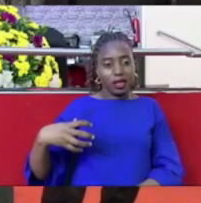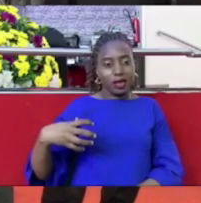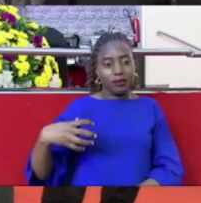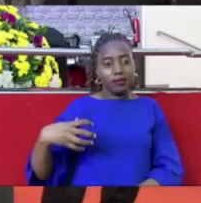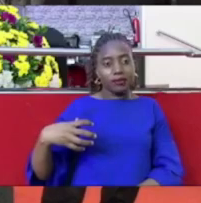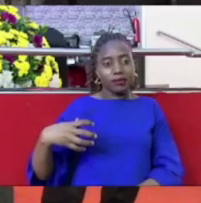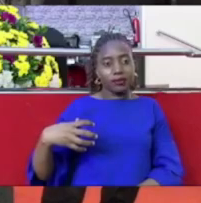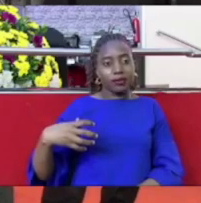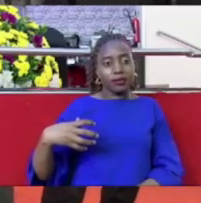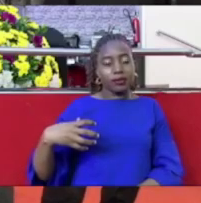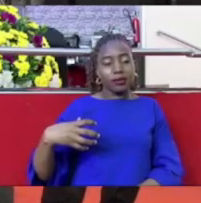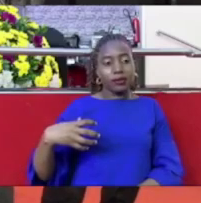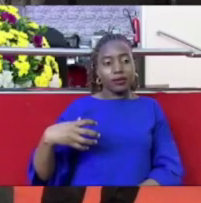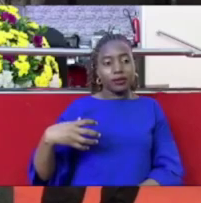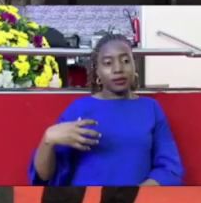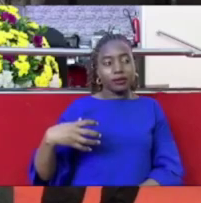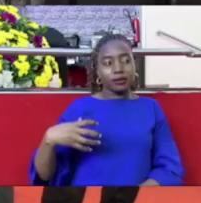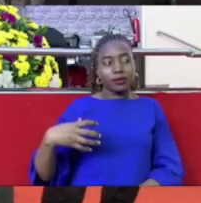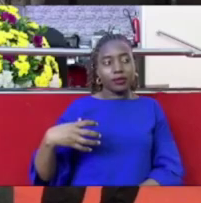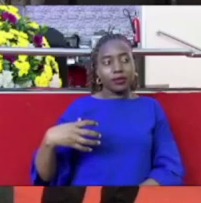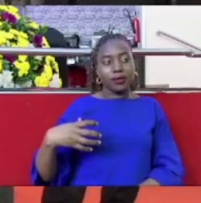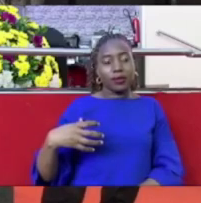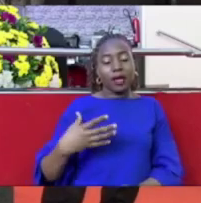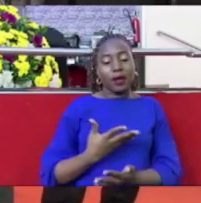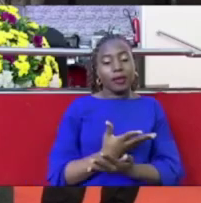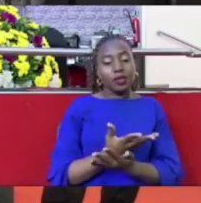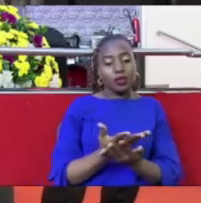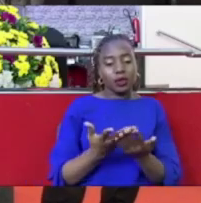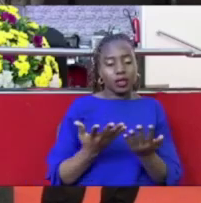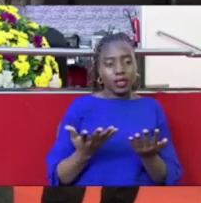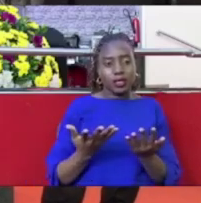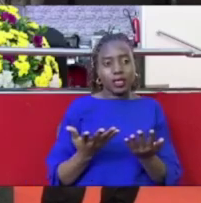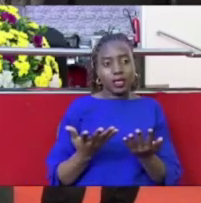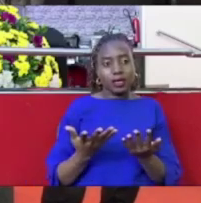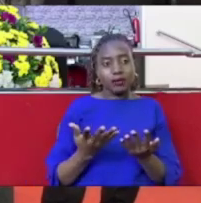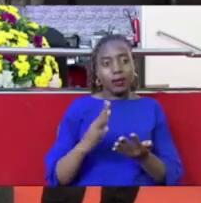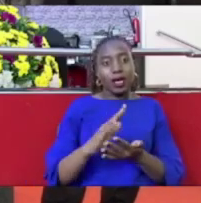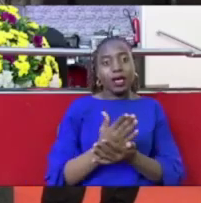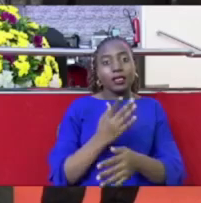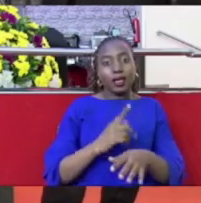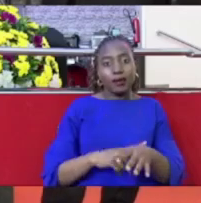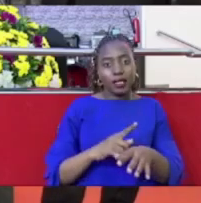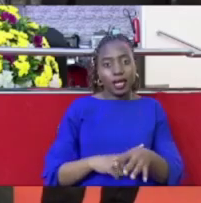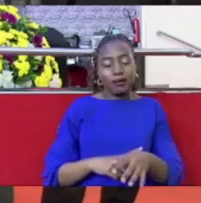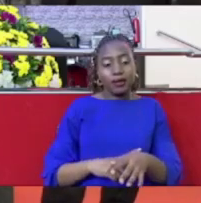these things sometimes, without our understanding, they take the place of God.